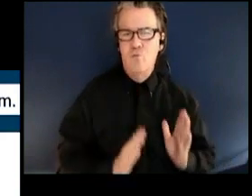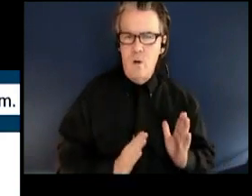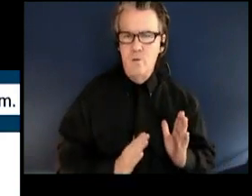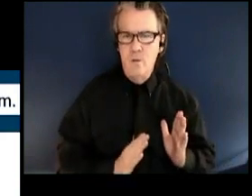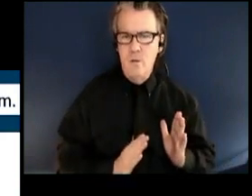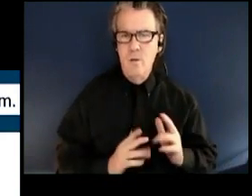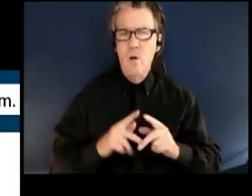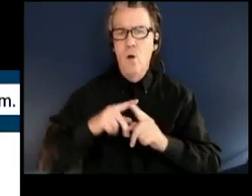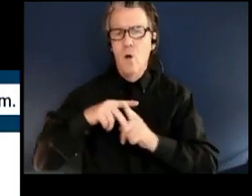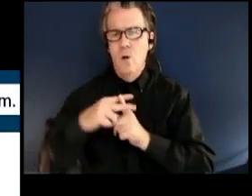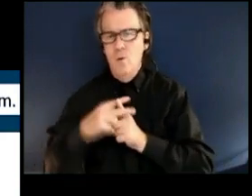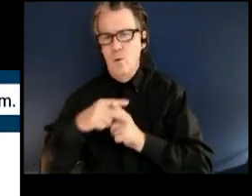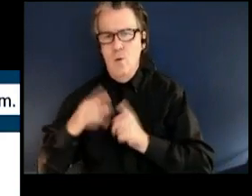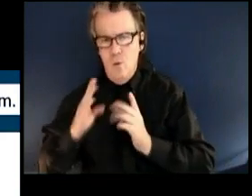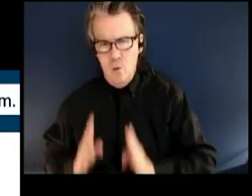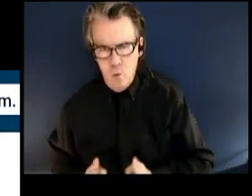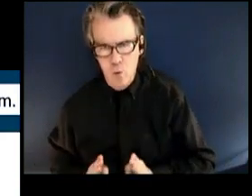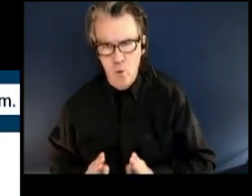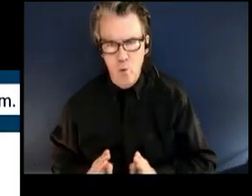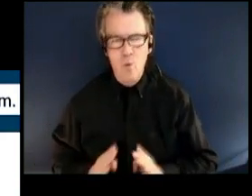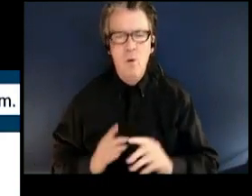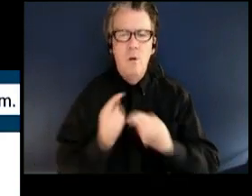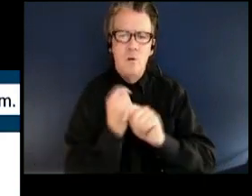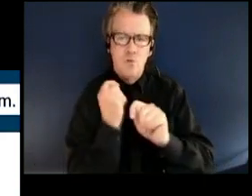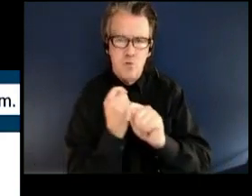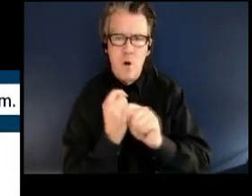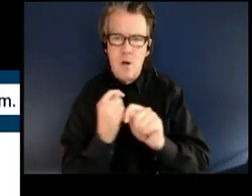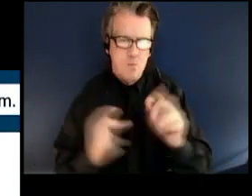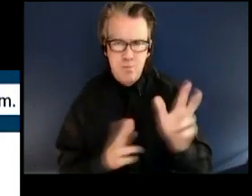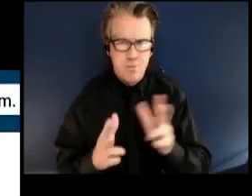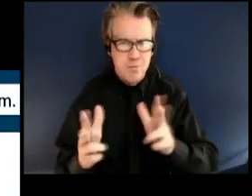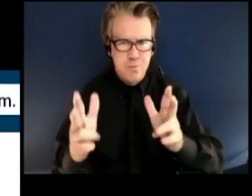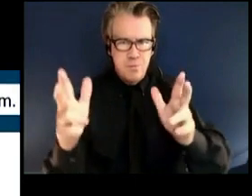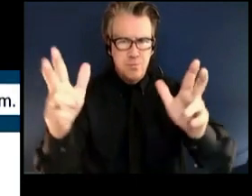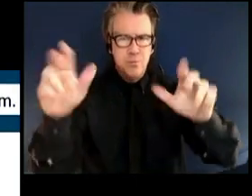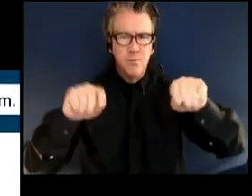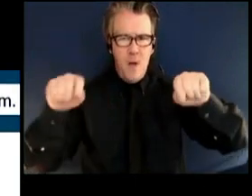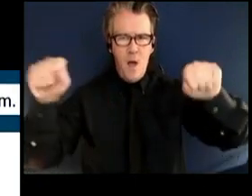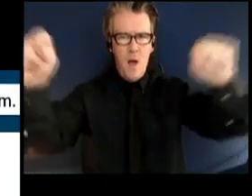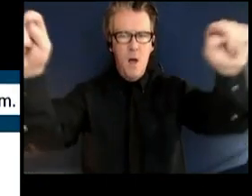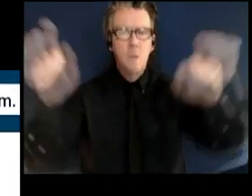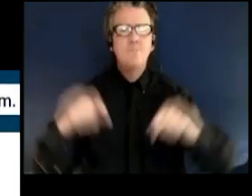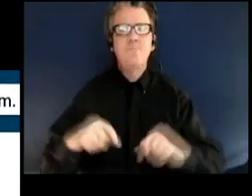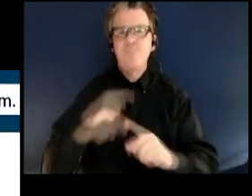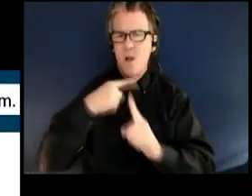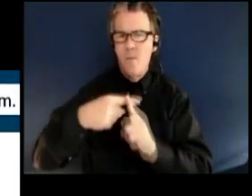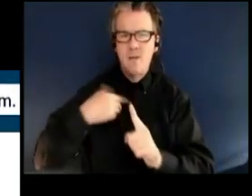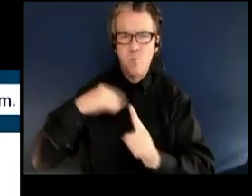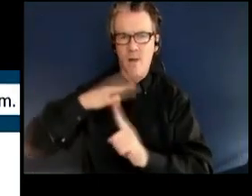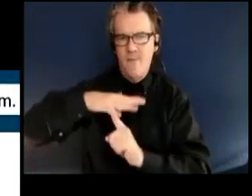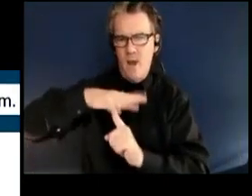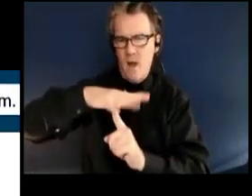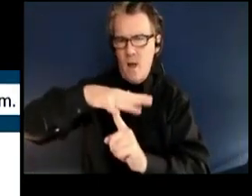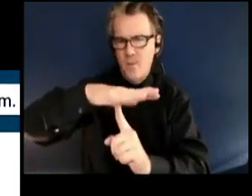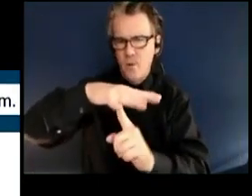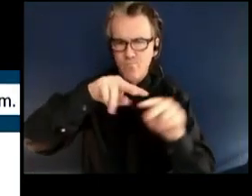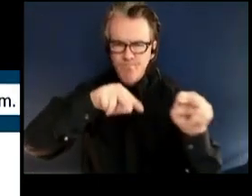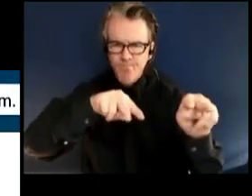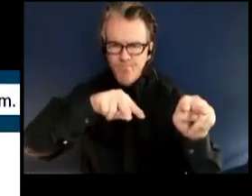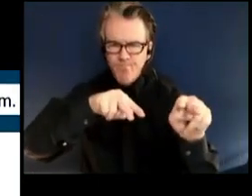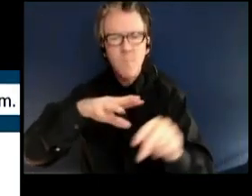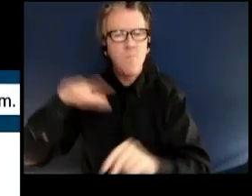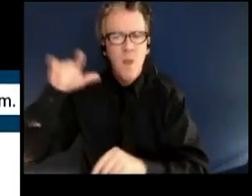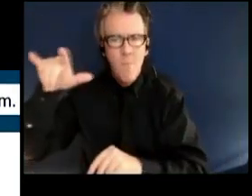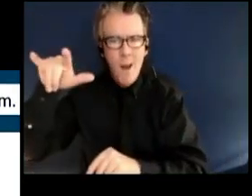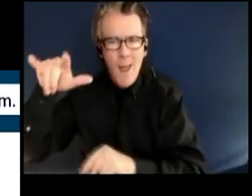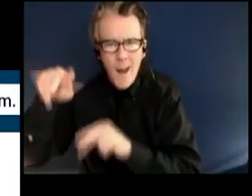the lights back on. The reason we can't restore immediately after the weather all clear is because